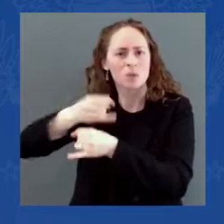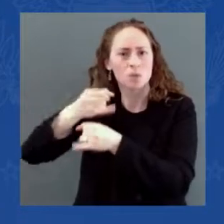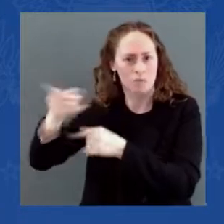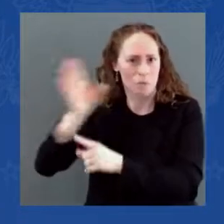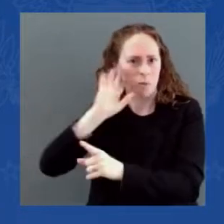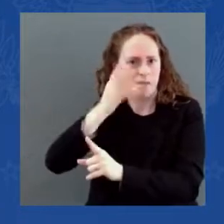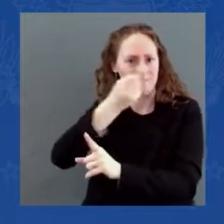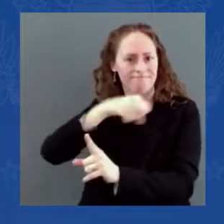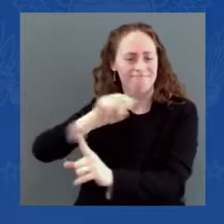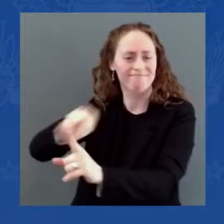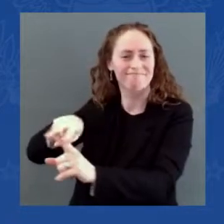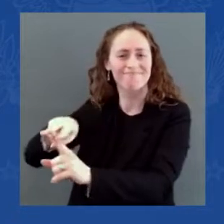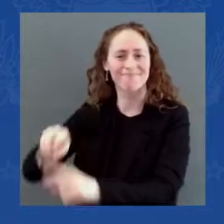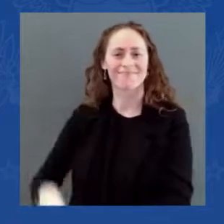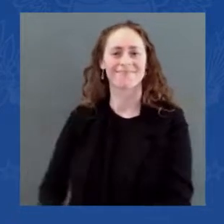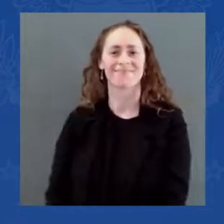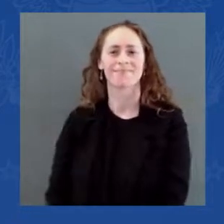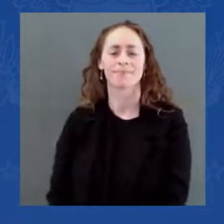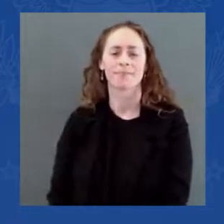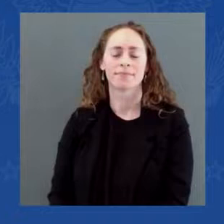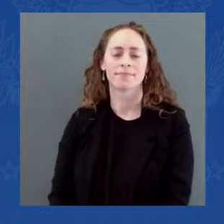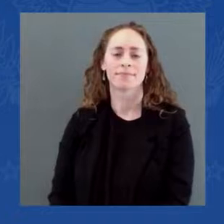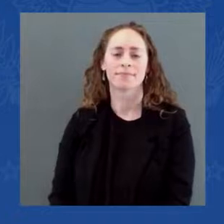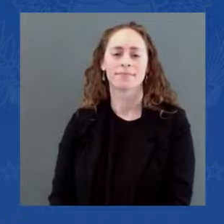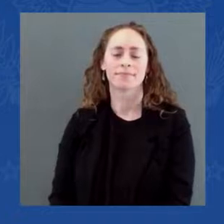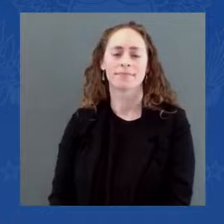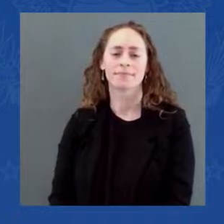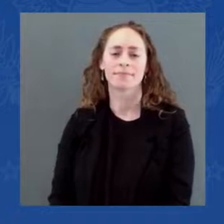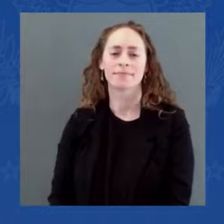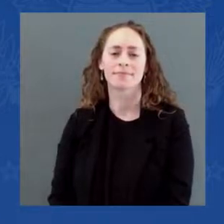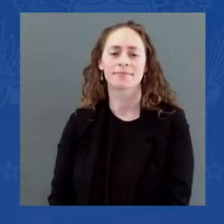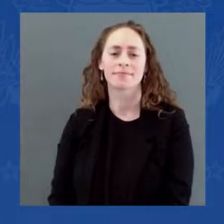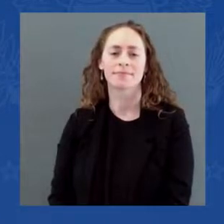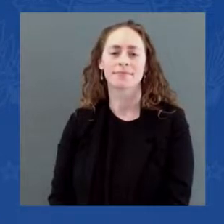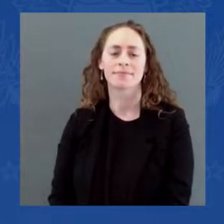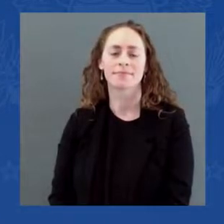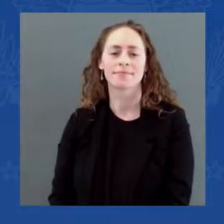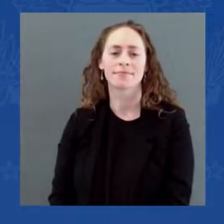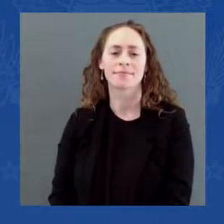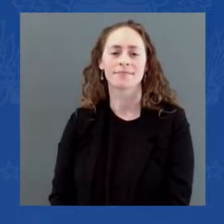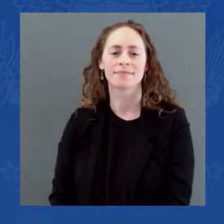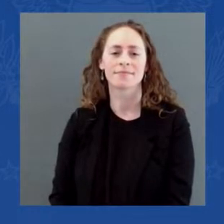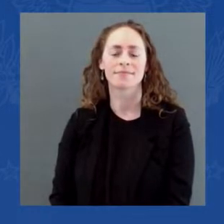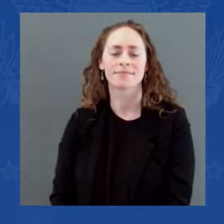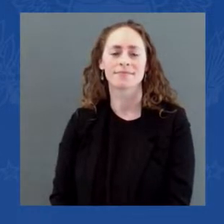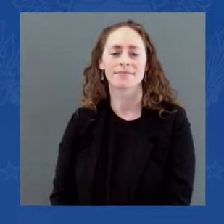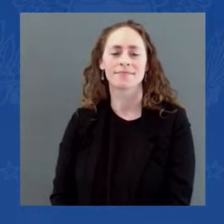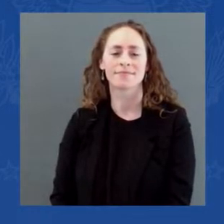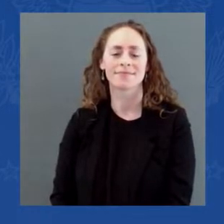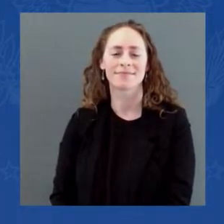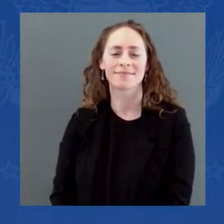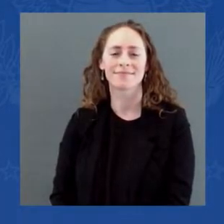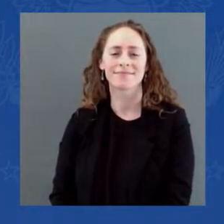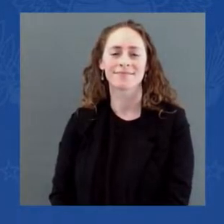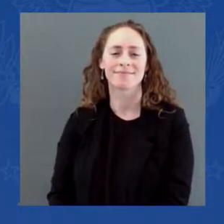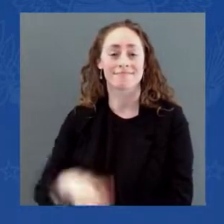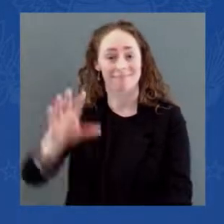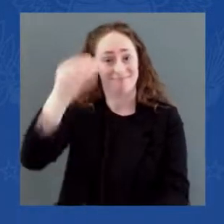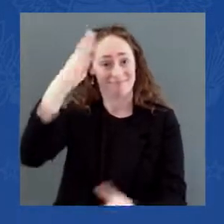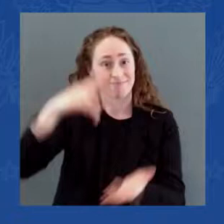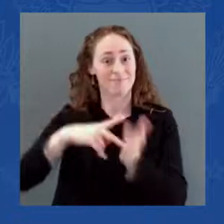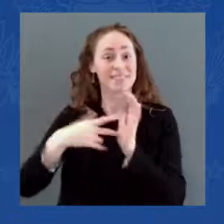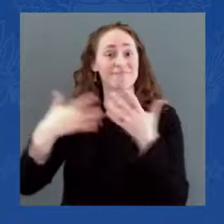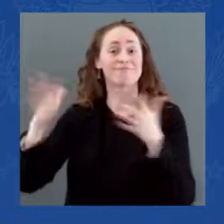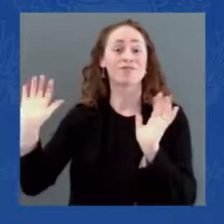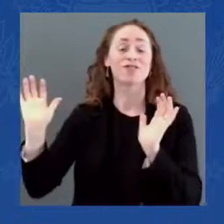is you ain't getting rid of me, man. I'm going to keep calling you all the time because there's a lot of other things we can do, you can do, and help me to get